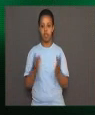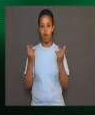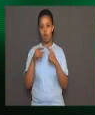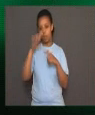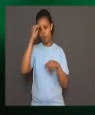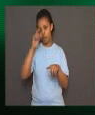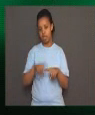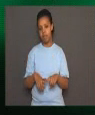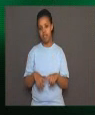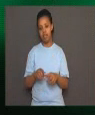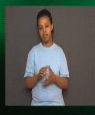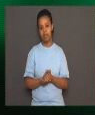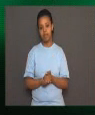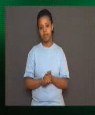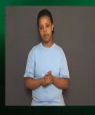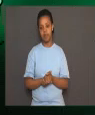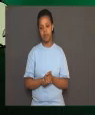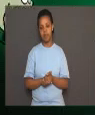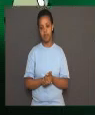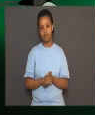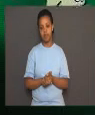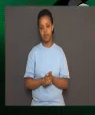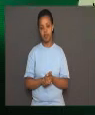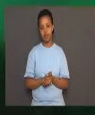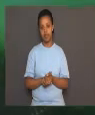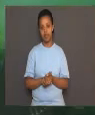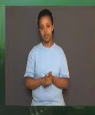Let's get back to our lesson.